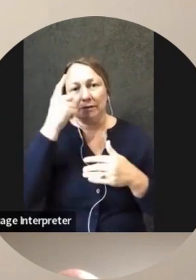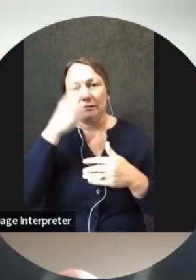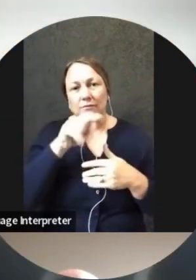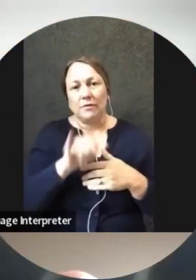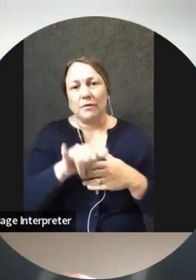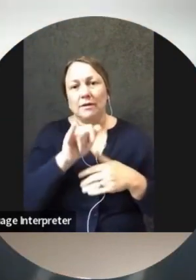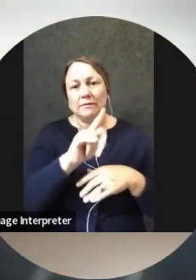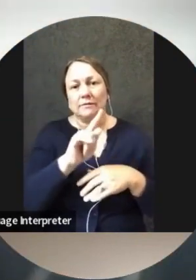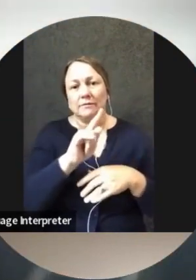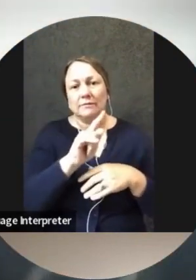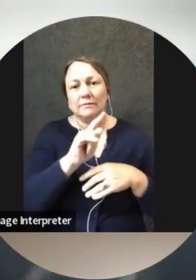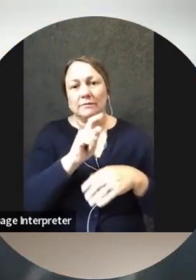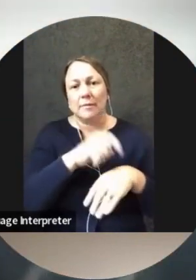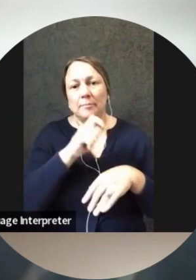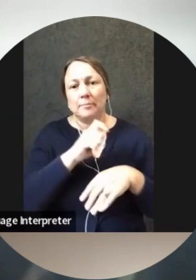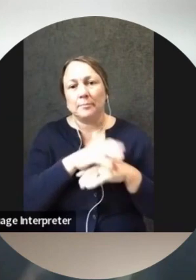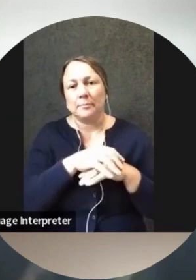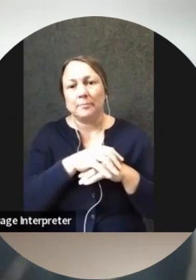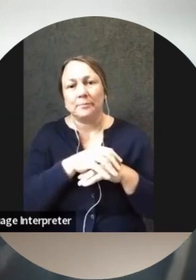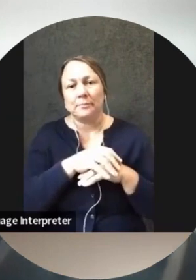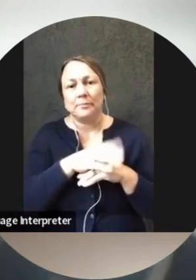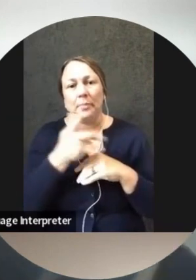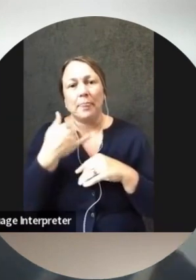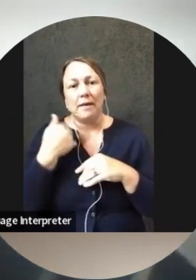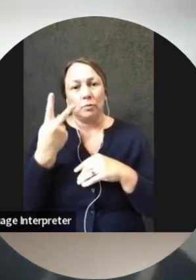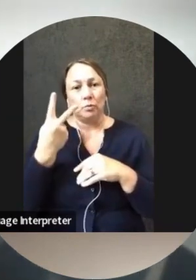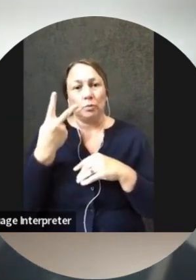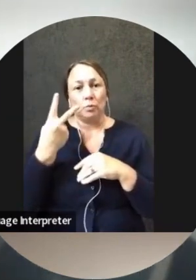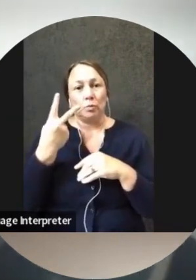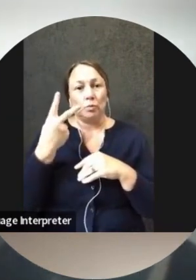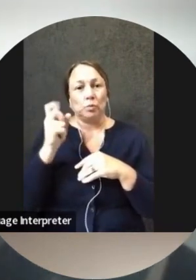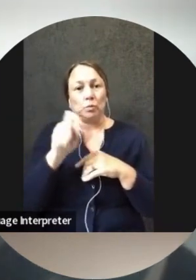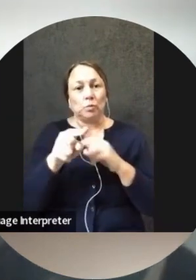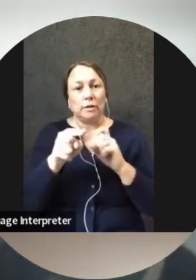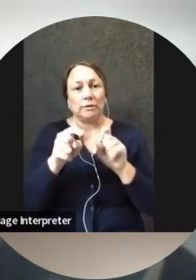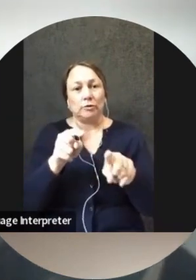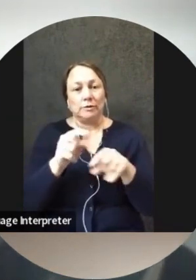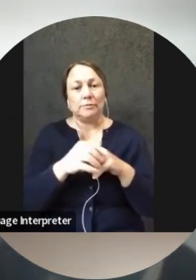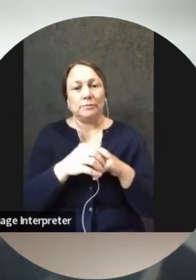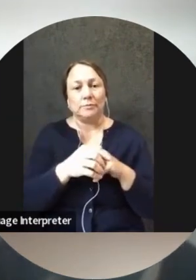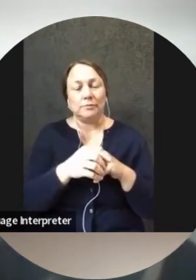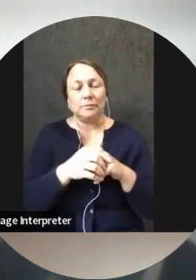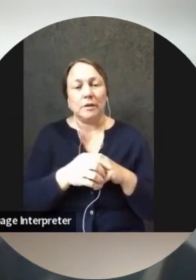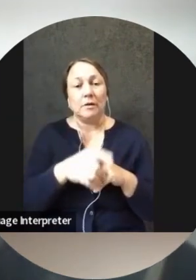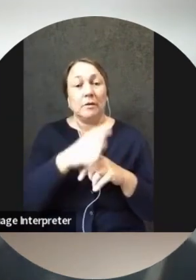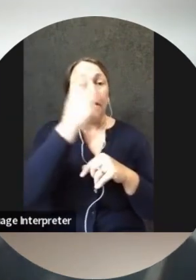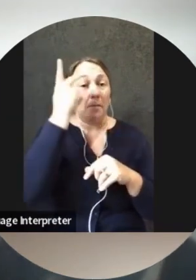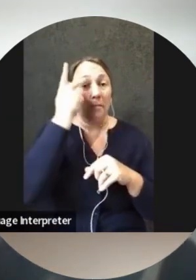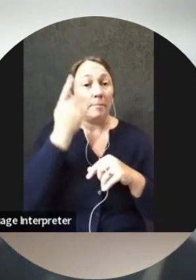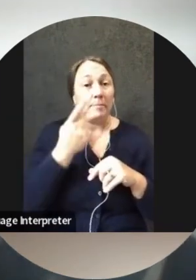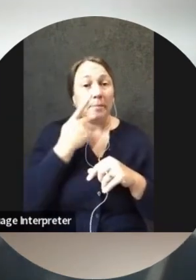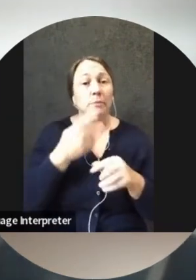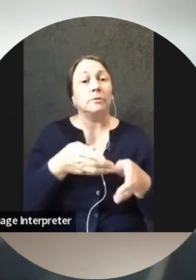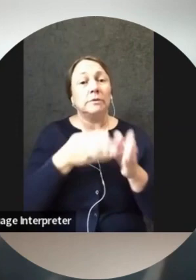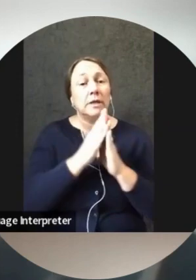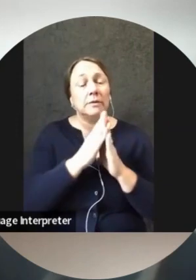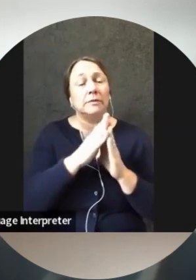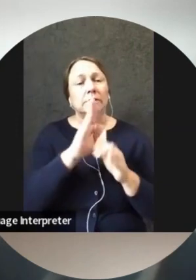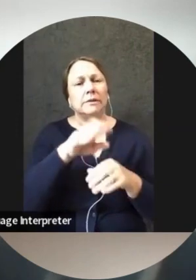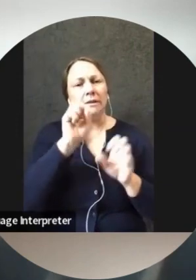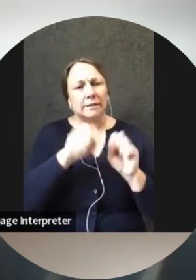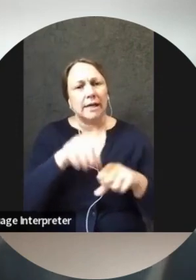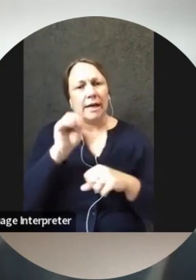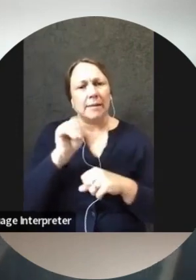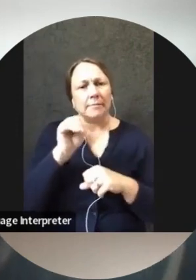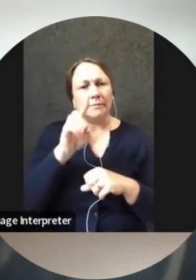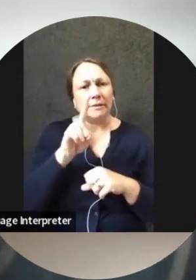Great. And then finally, well, two questions, maybe you can get in one answer. Parents are asking, can an MDR be